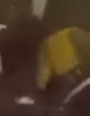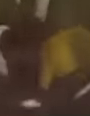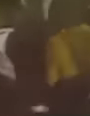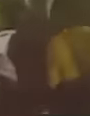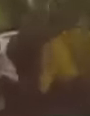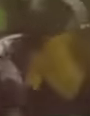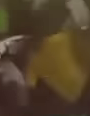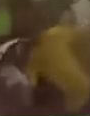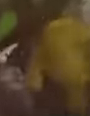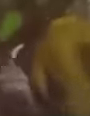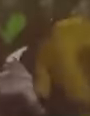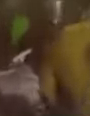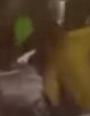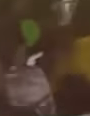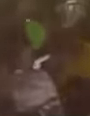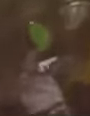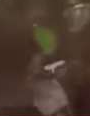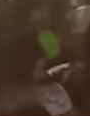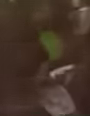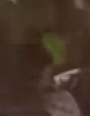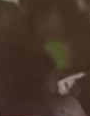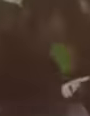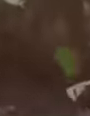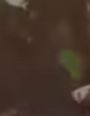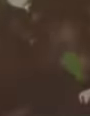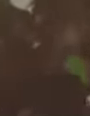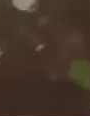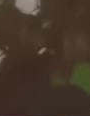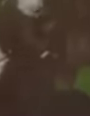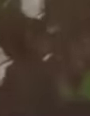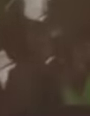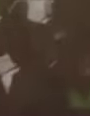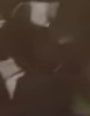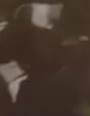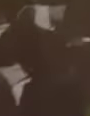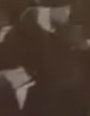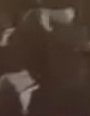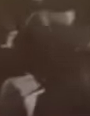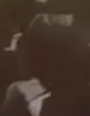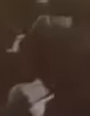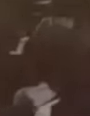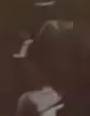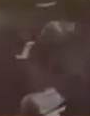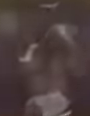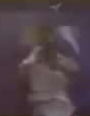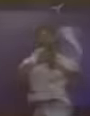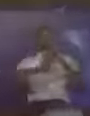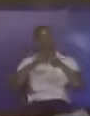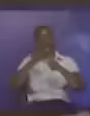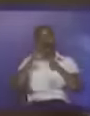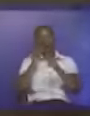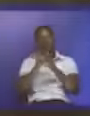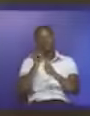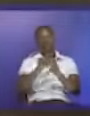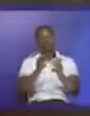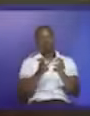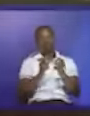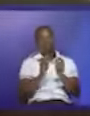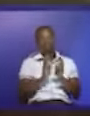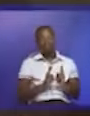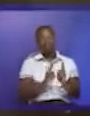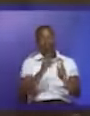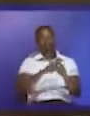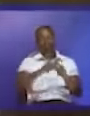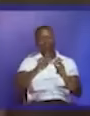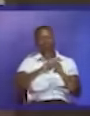those who begin to run out right now. The grace for speed is coming on 14 people. Bring them out. 14 people. Help them